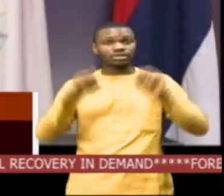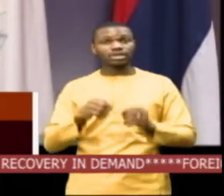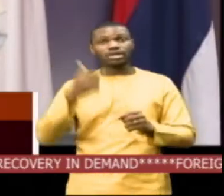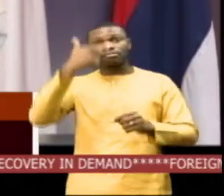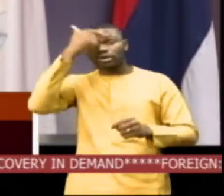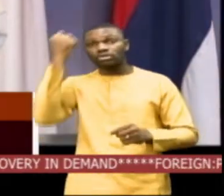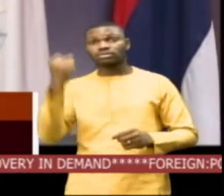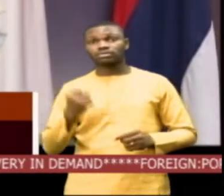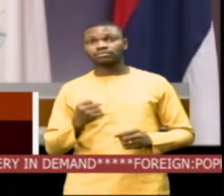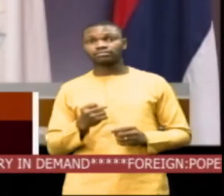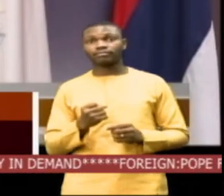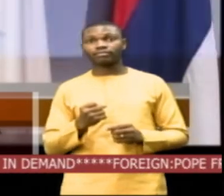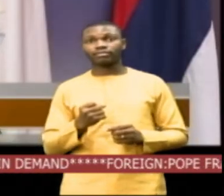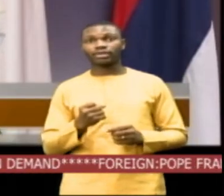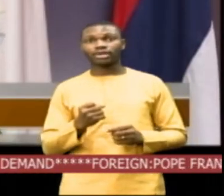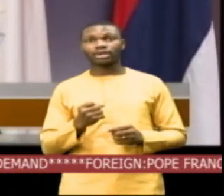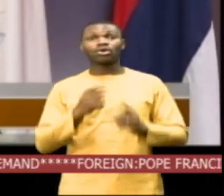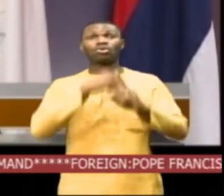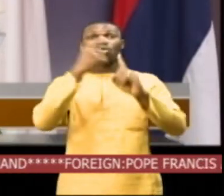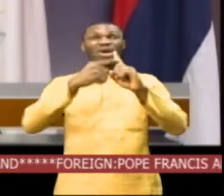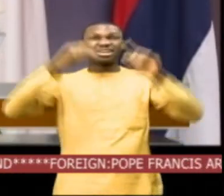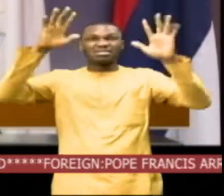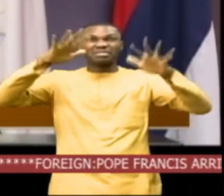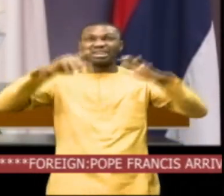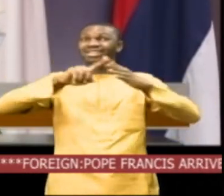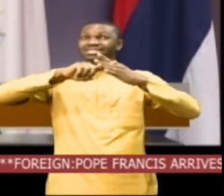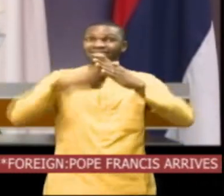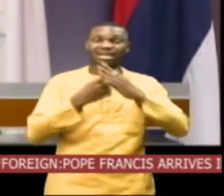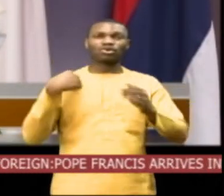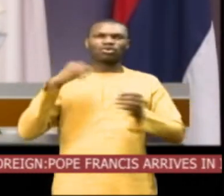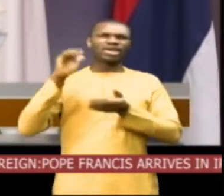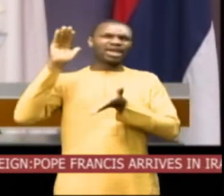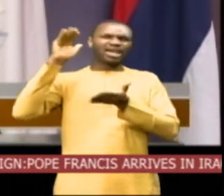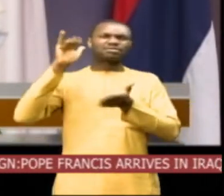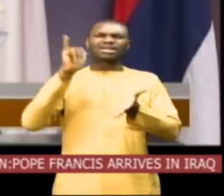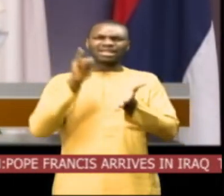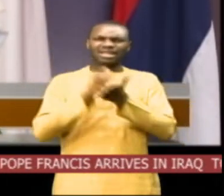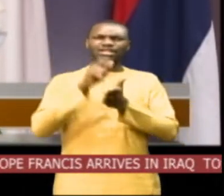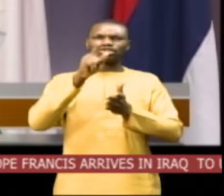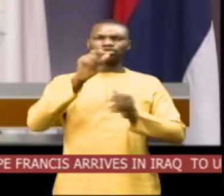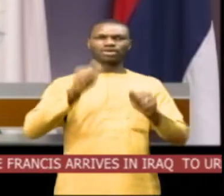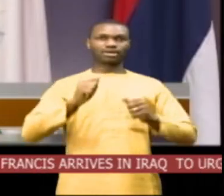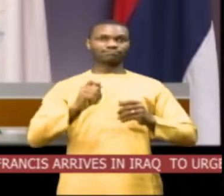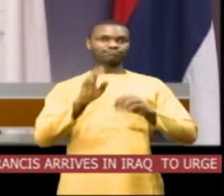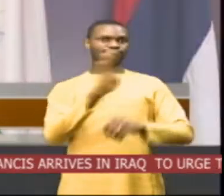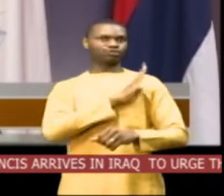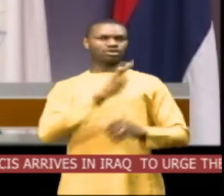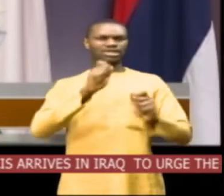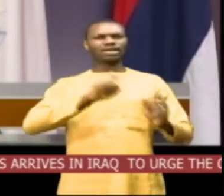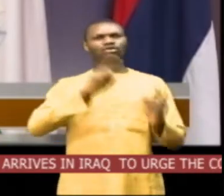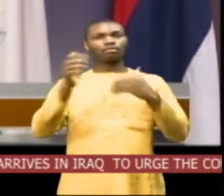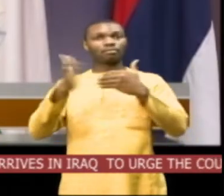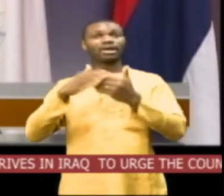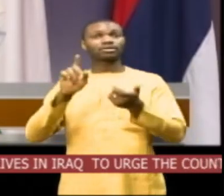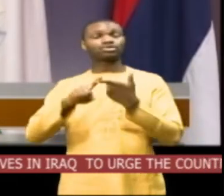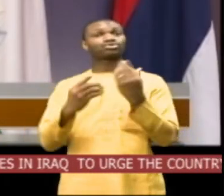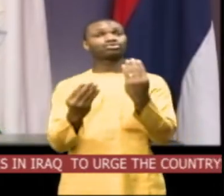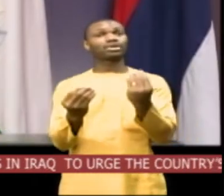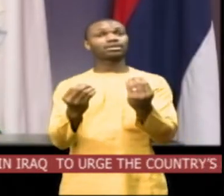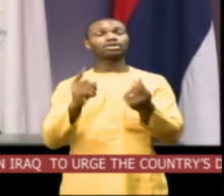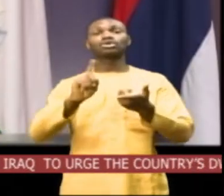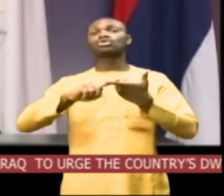because by the rainy season we expect people to develop confidence and go back to the land to